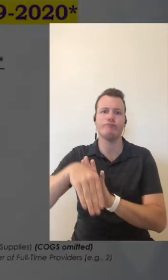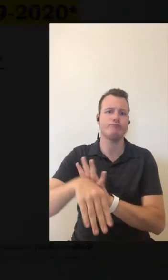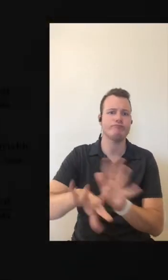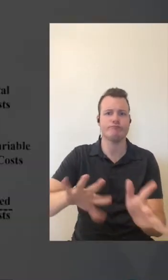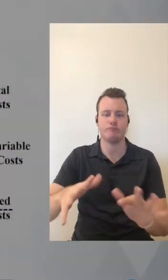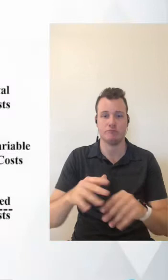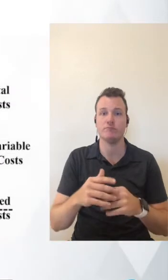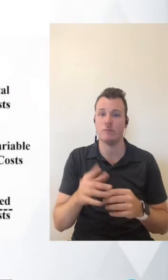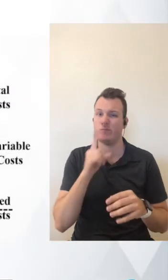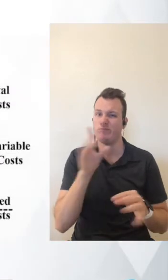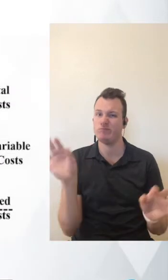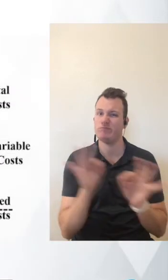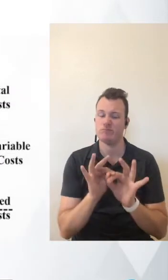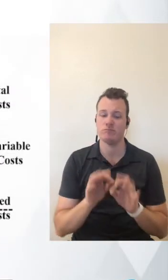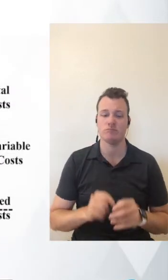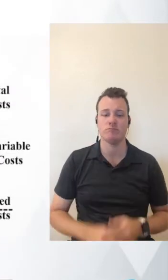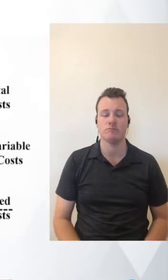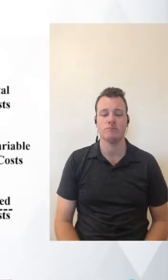please.